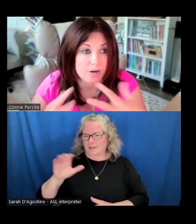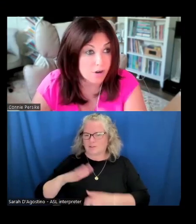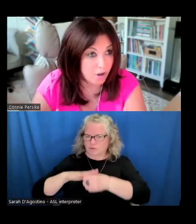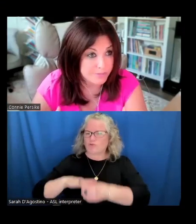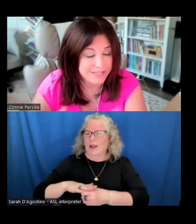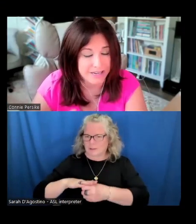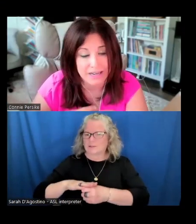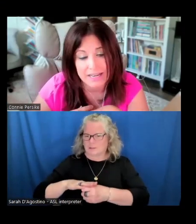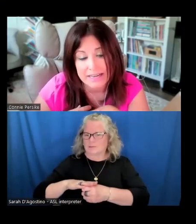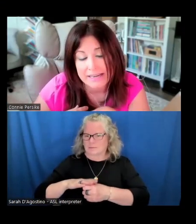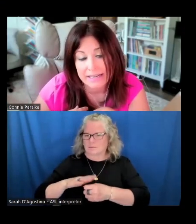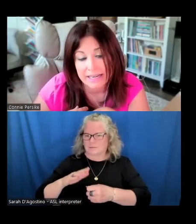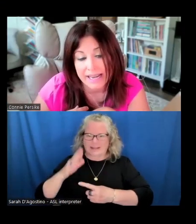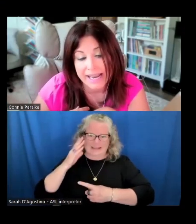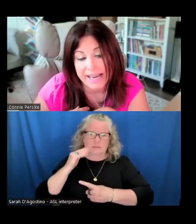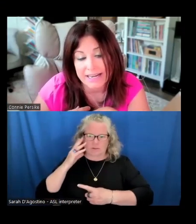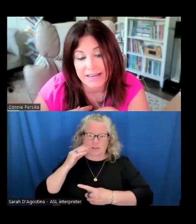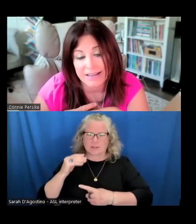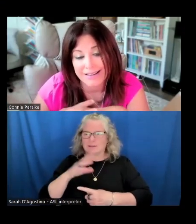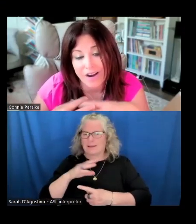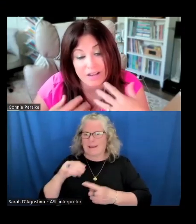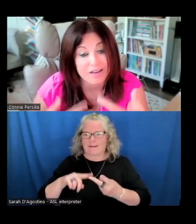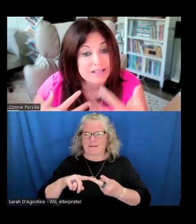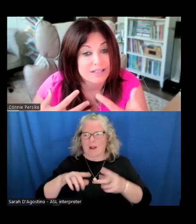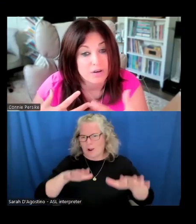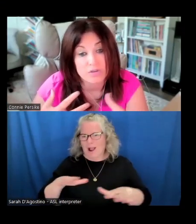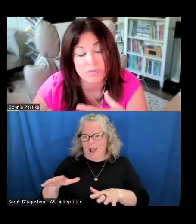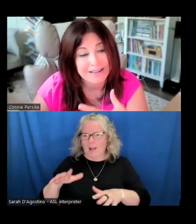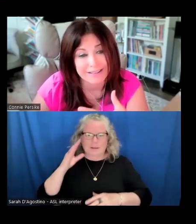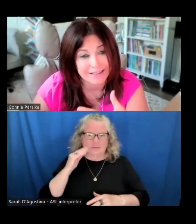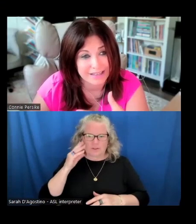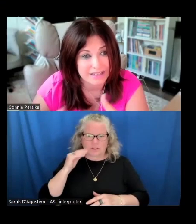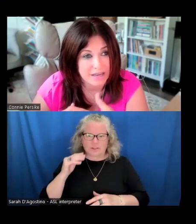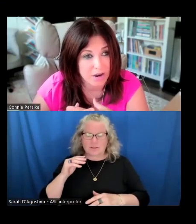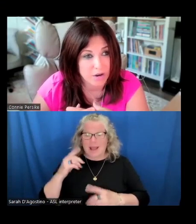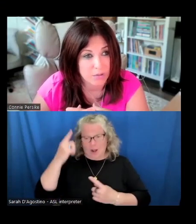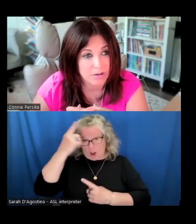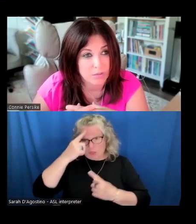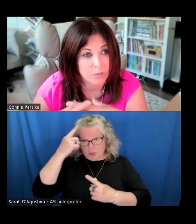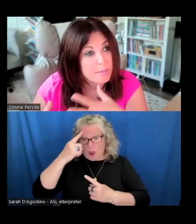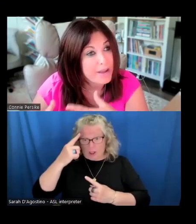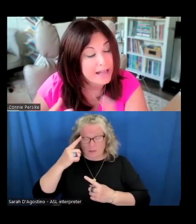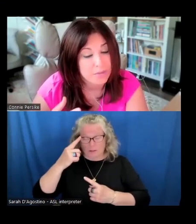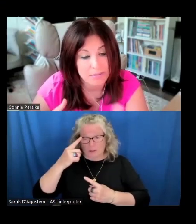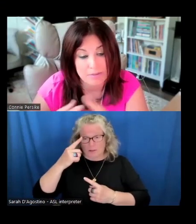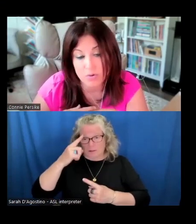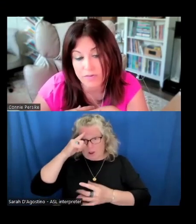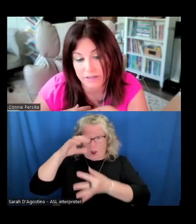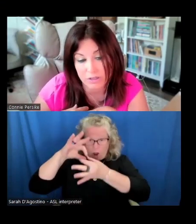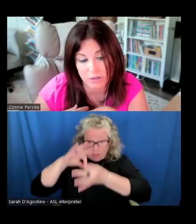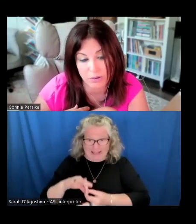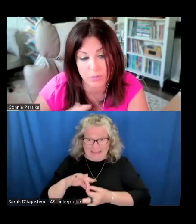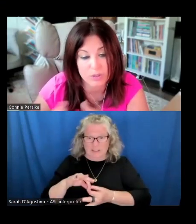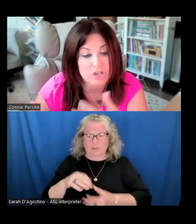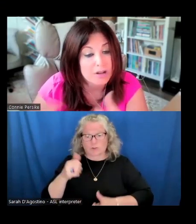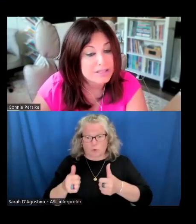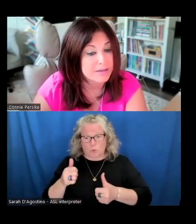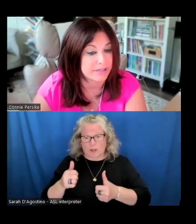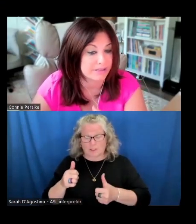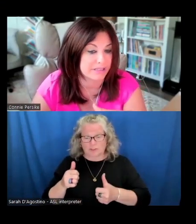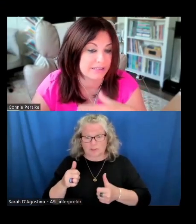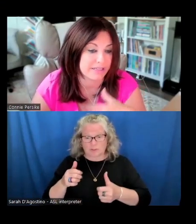states and our calm state. And our thoughts are directly linked to what pathway we move into,